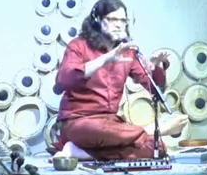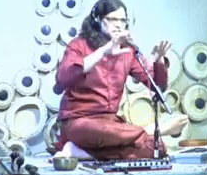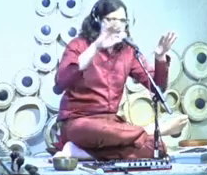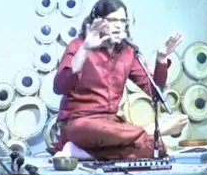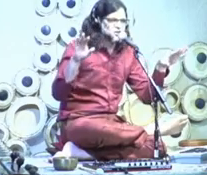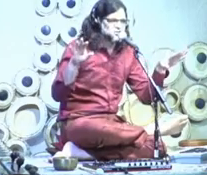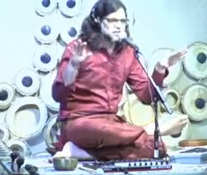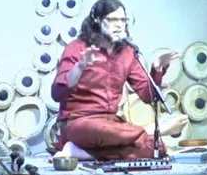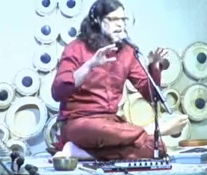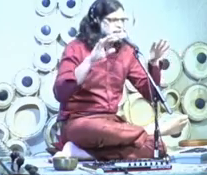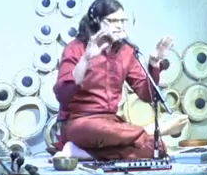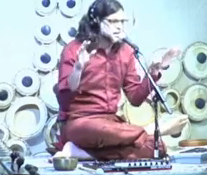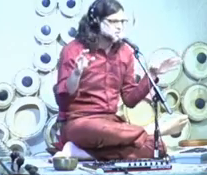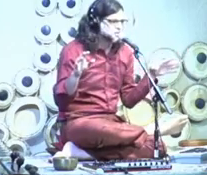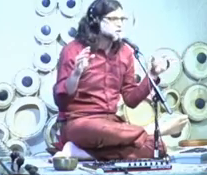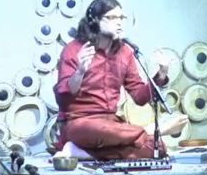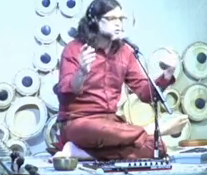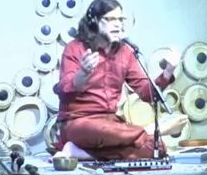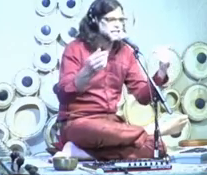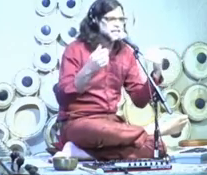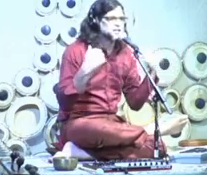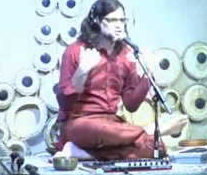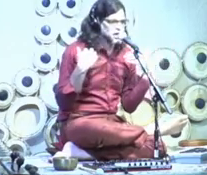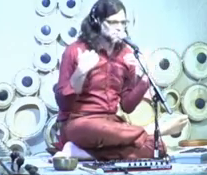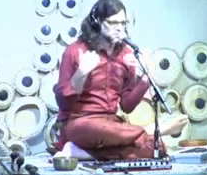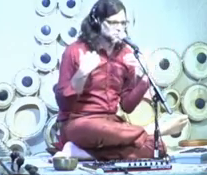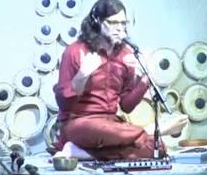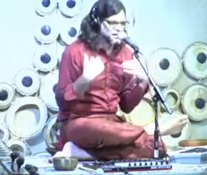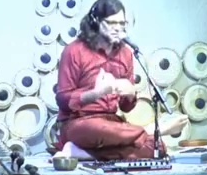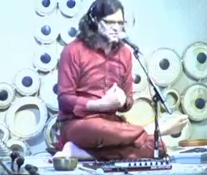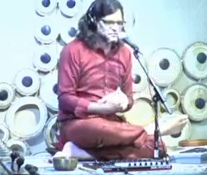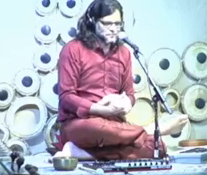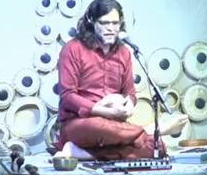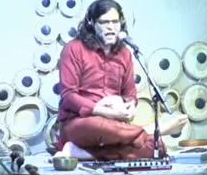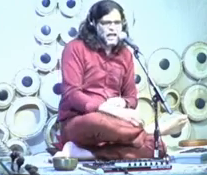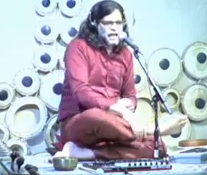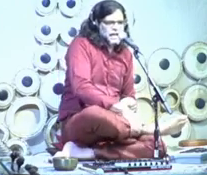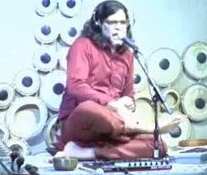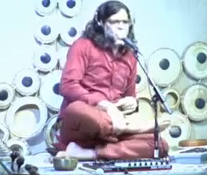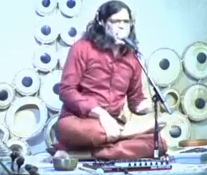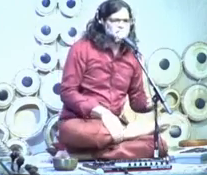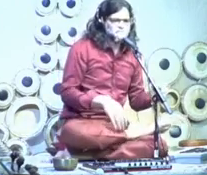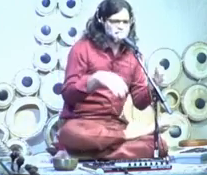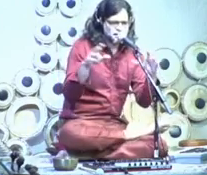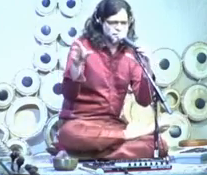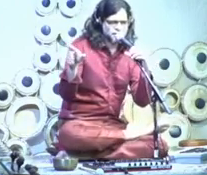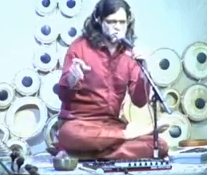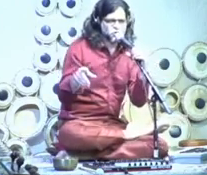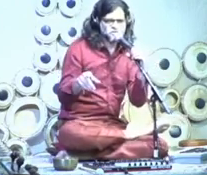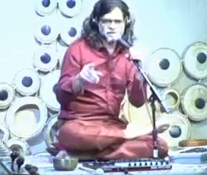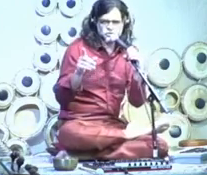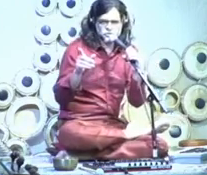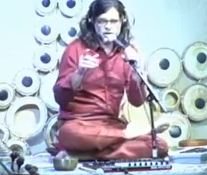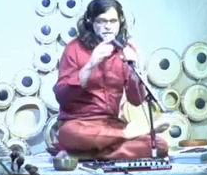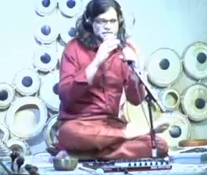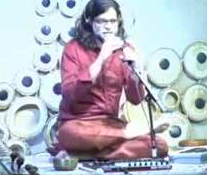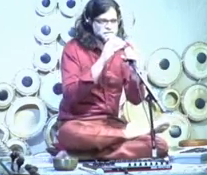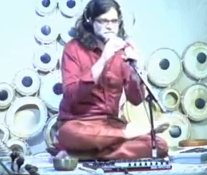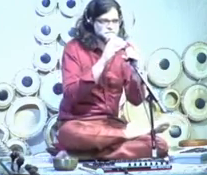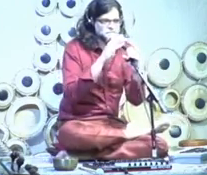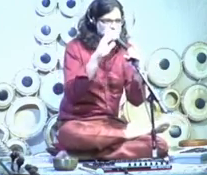focused energy and attention create and shape the space. Now, has anybody ever heard of